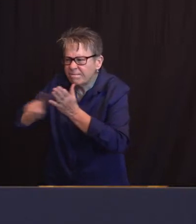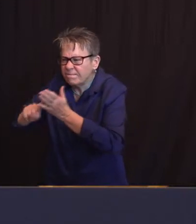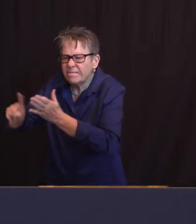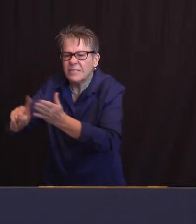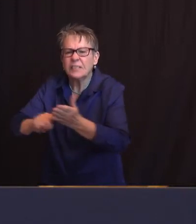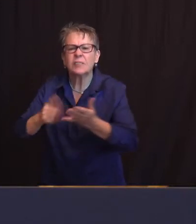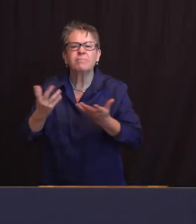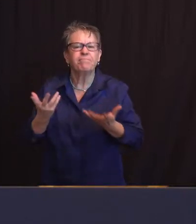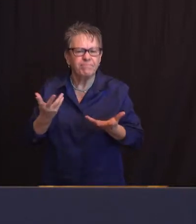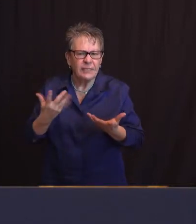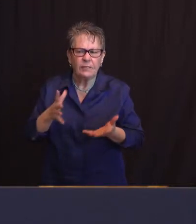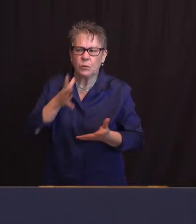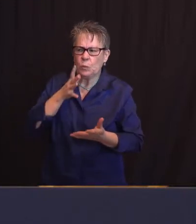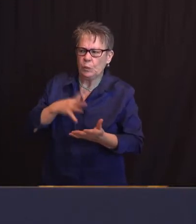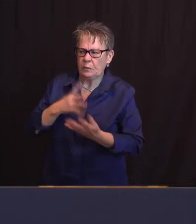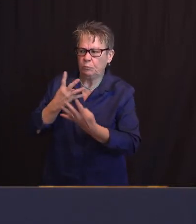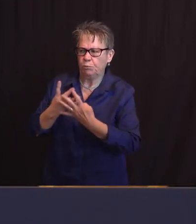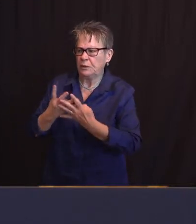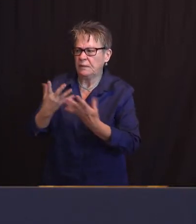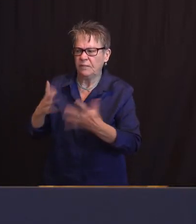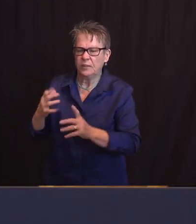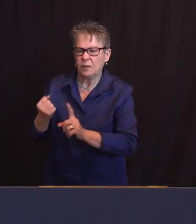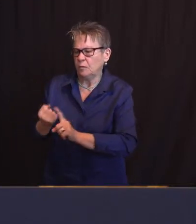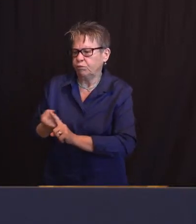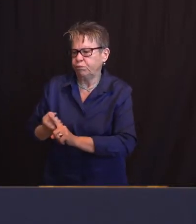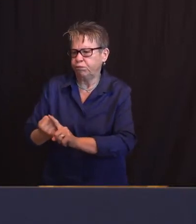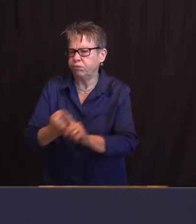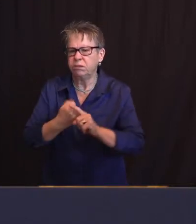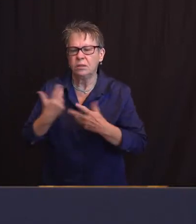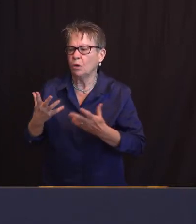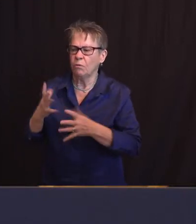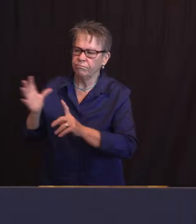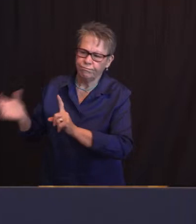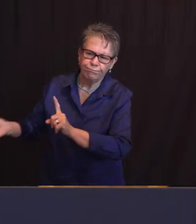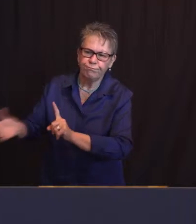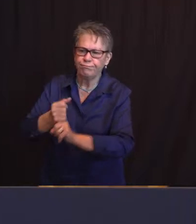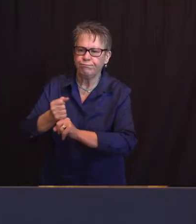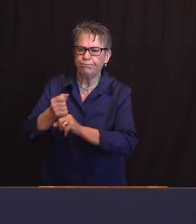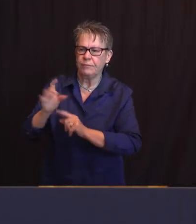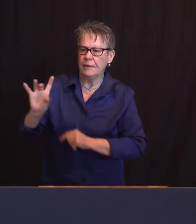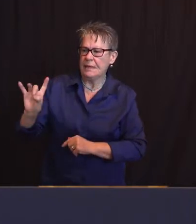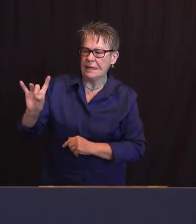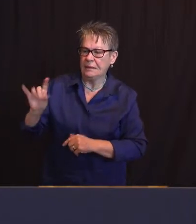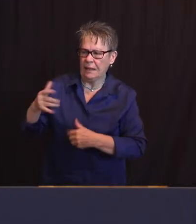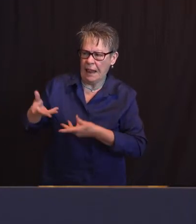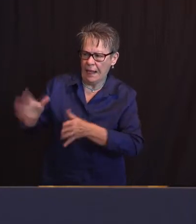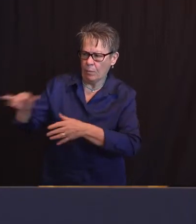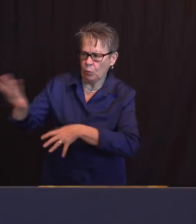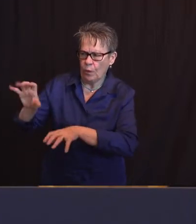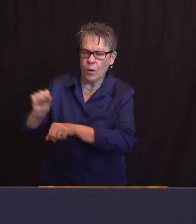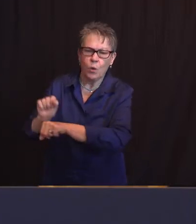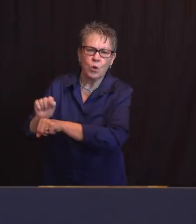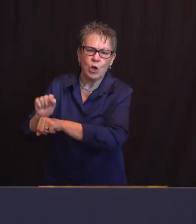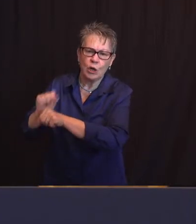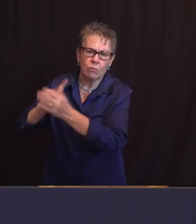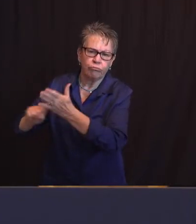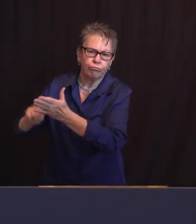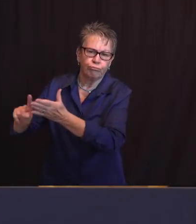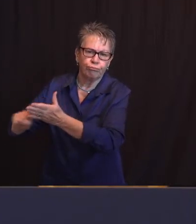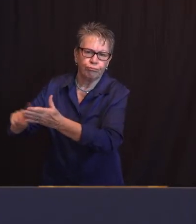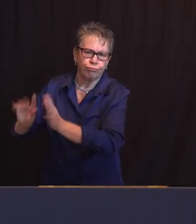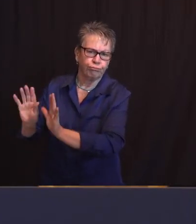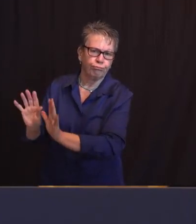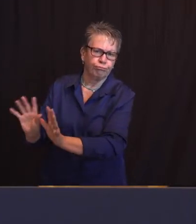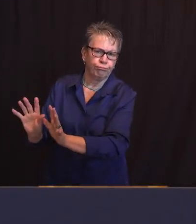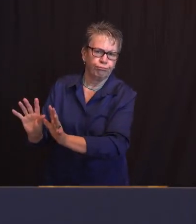toughest guys I know. And that's where it has been, and that's where it will be, and that we need to bring both of those to a head, and they will be brought to a